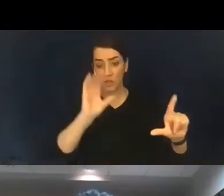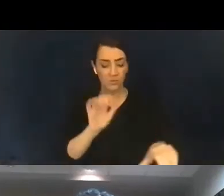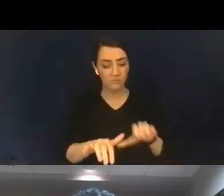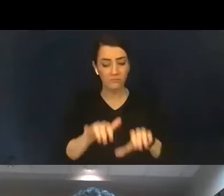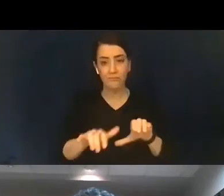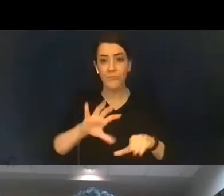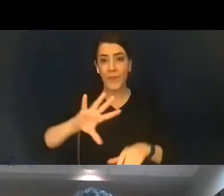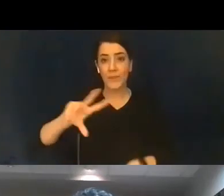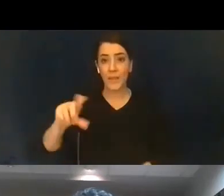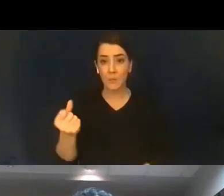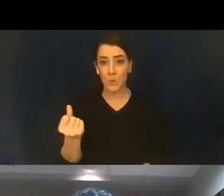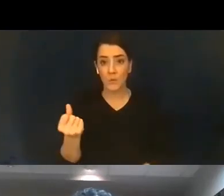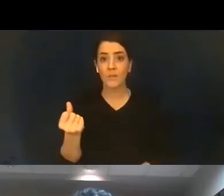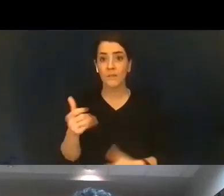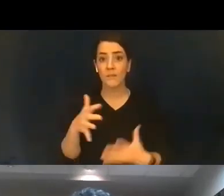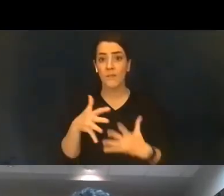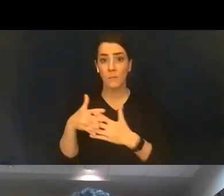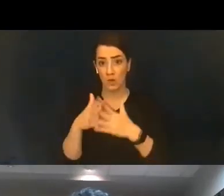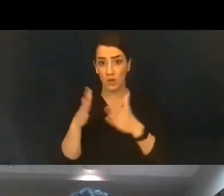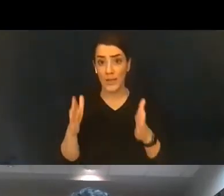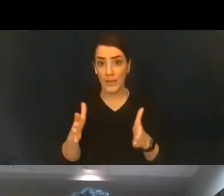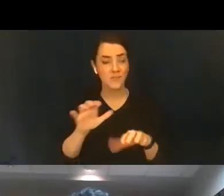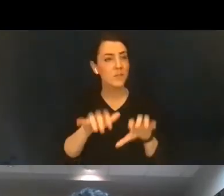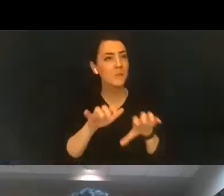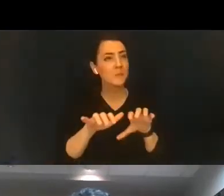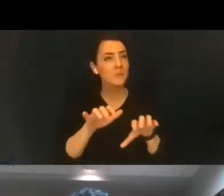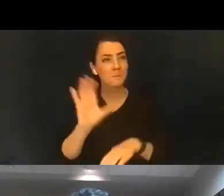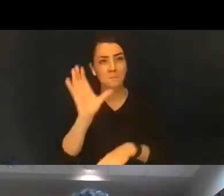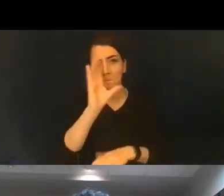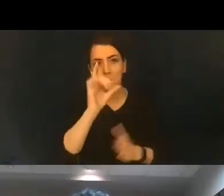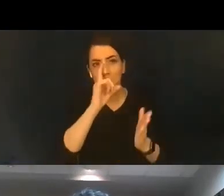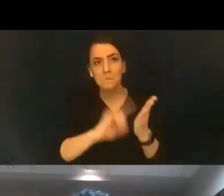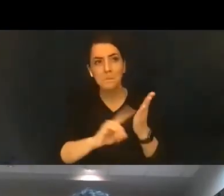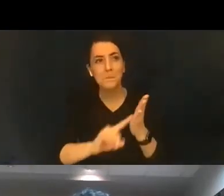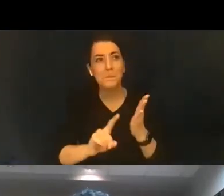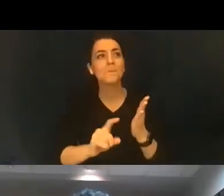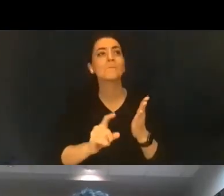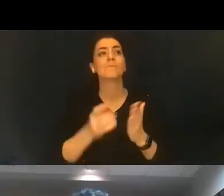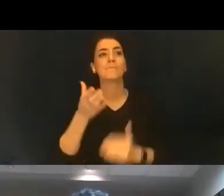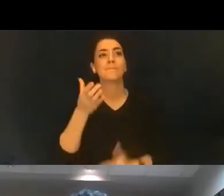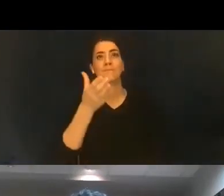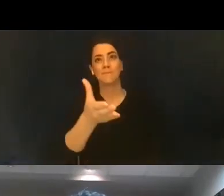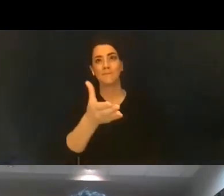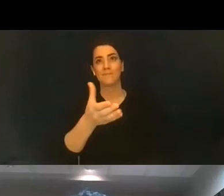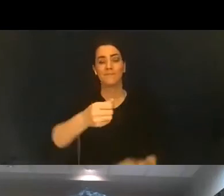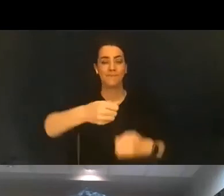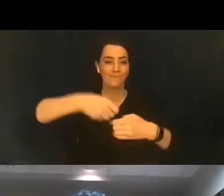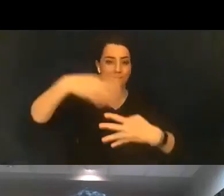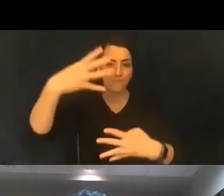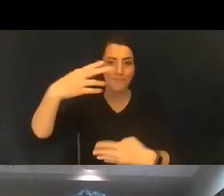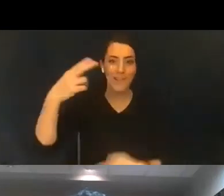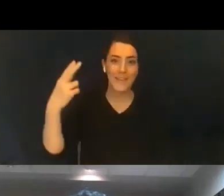the history of how their parents and grandparents came to America. So that was